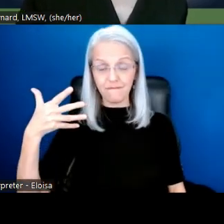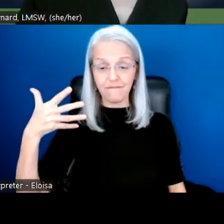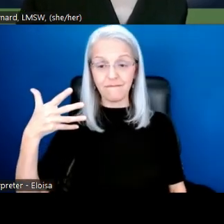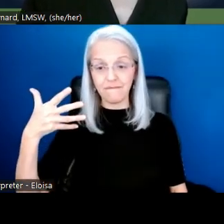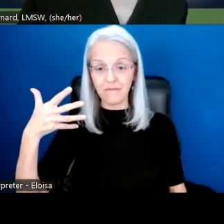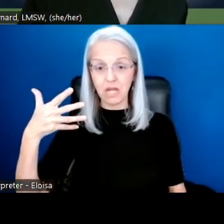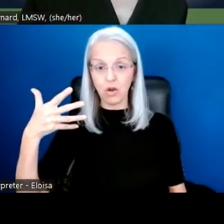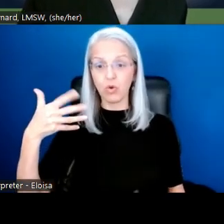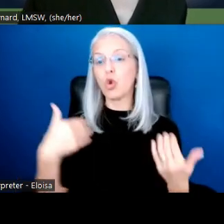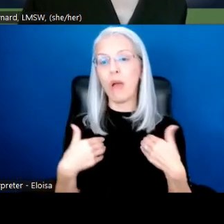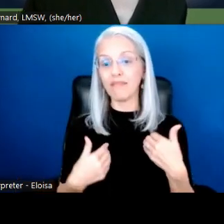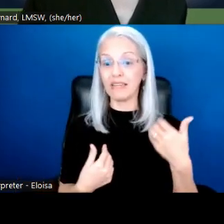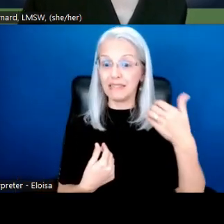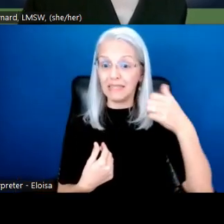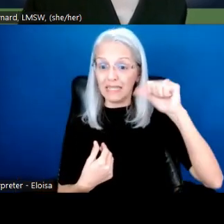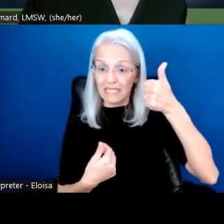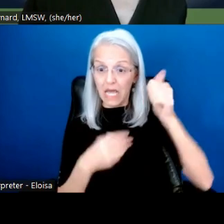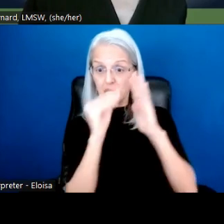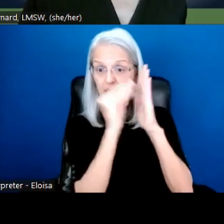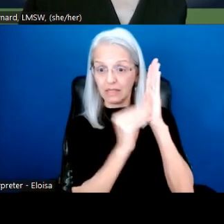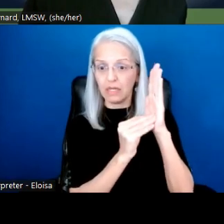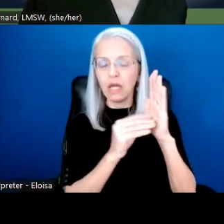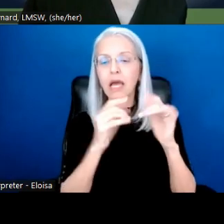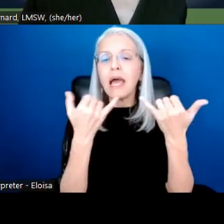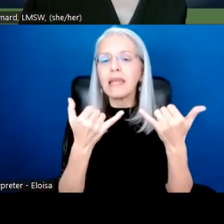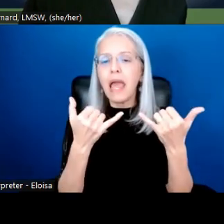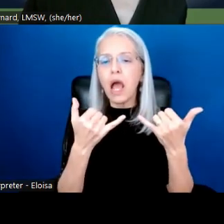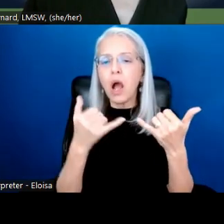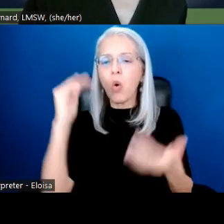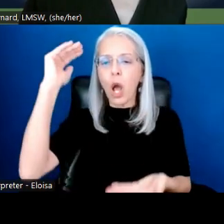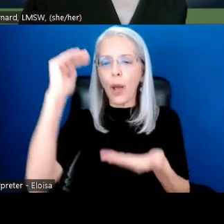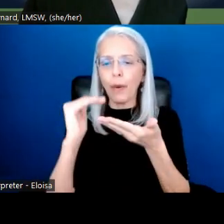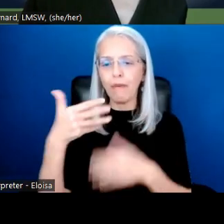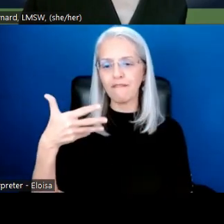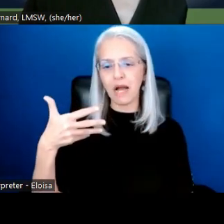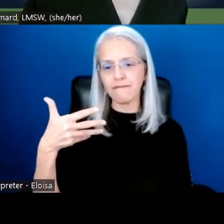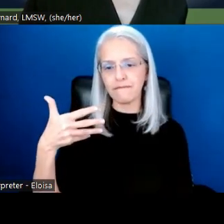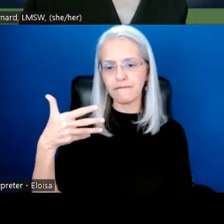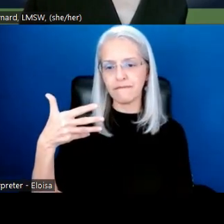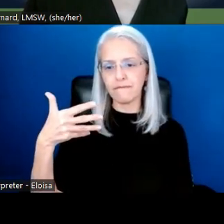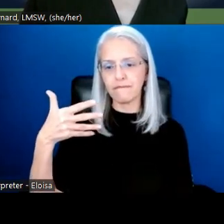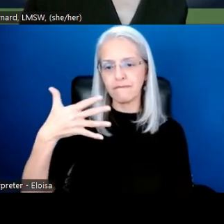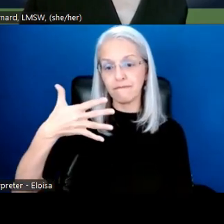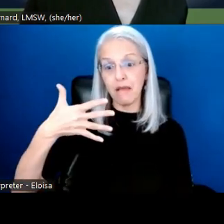5 items. You can only take 5 items now.